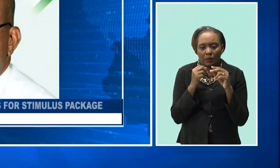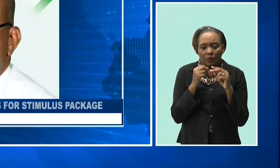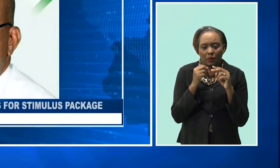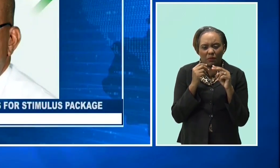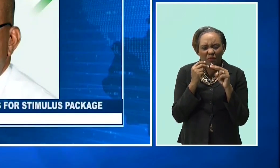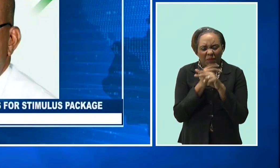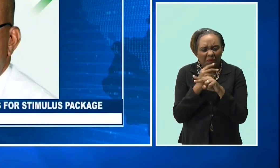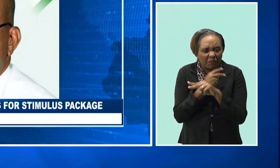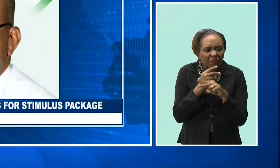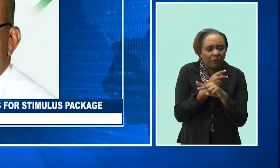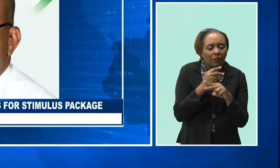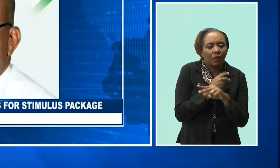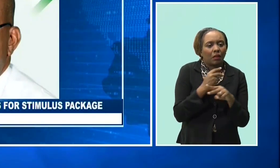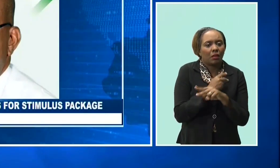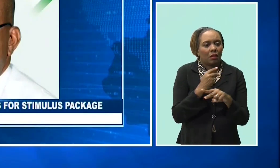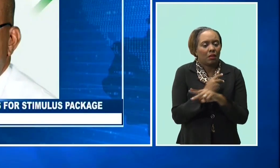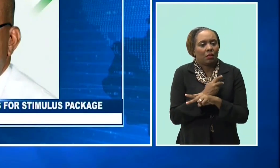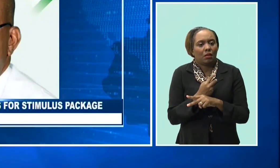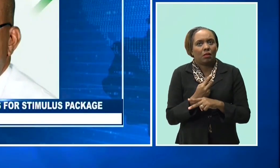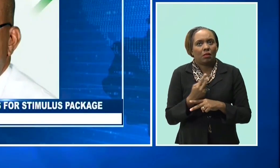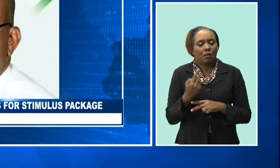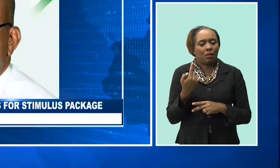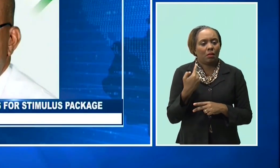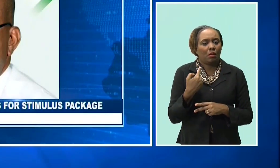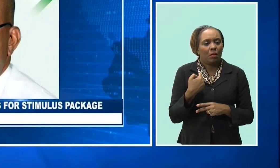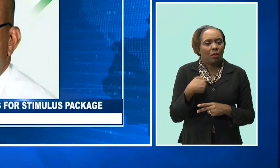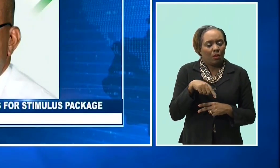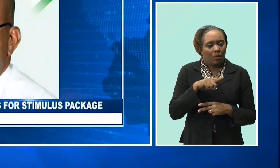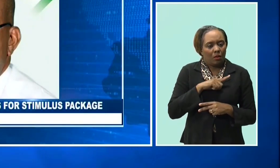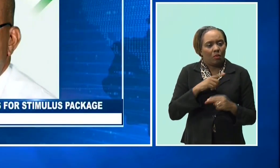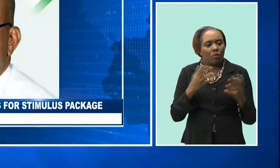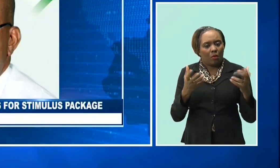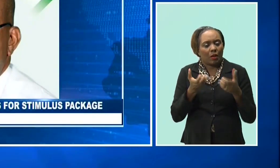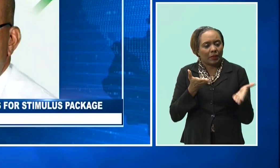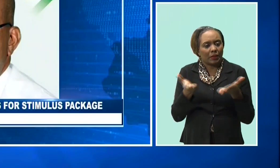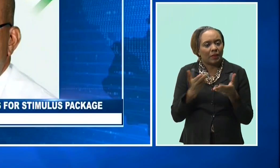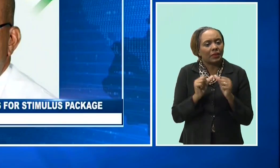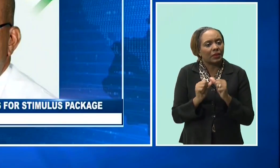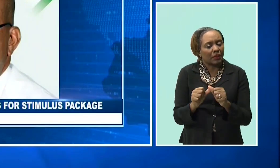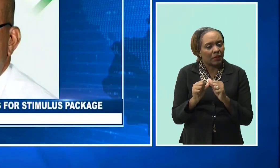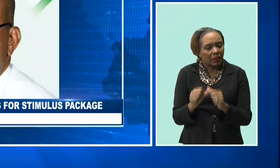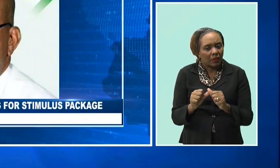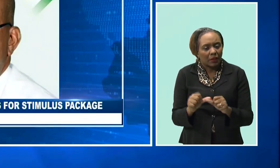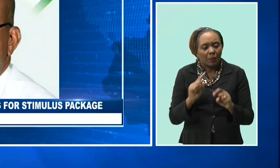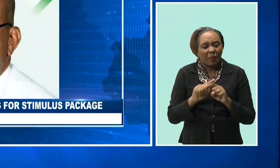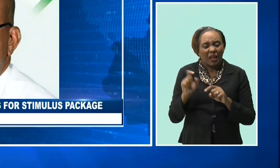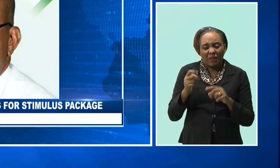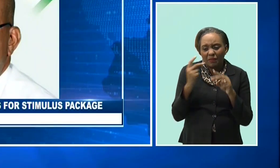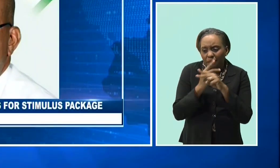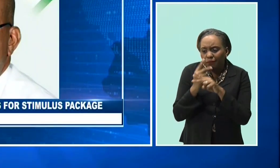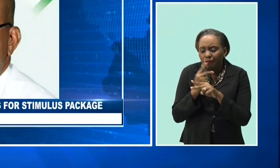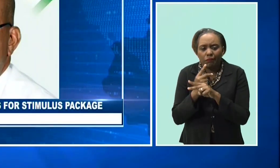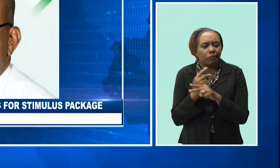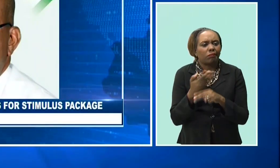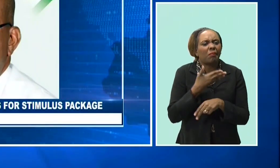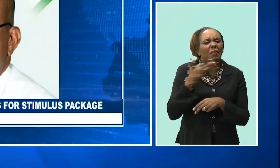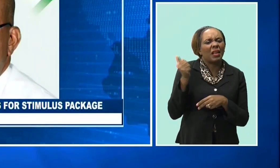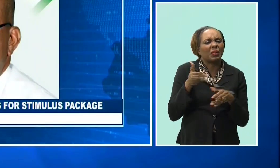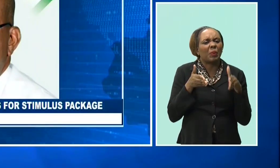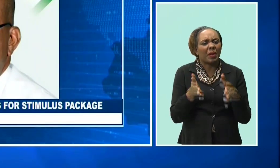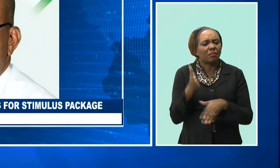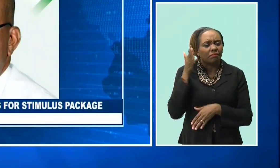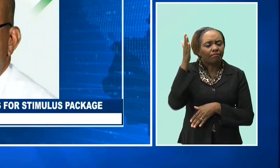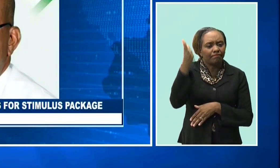financed in whatever way, while not reducing the level of services that the government has been able